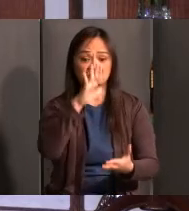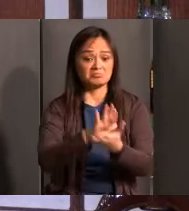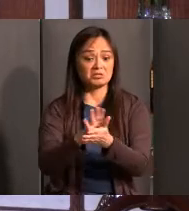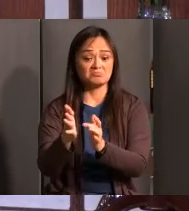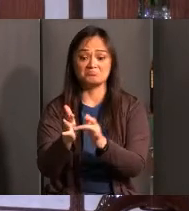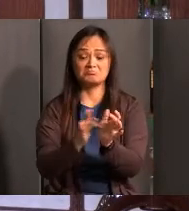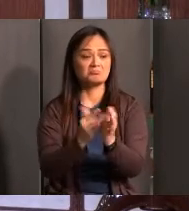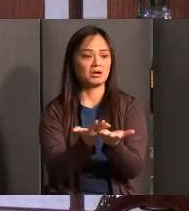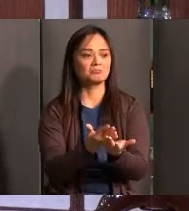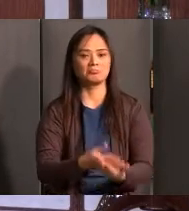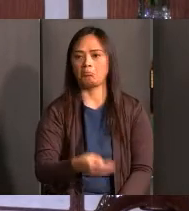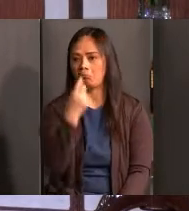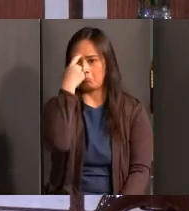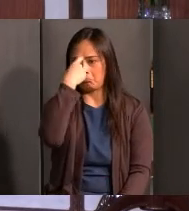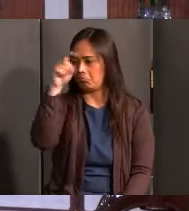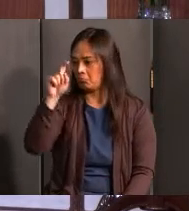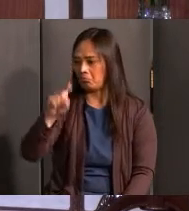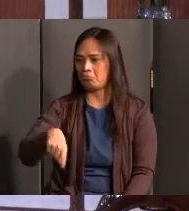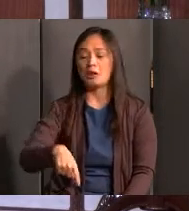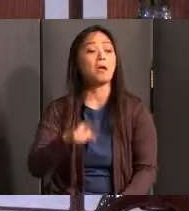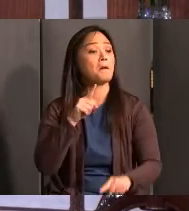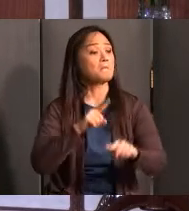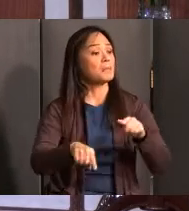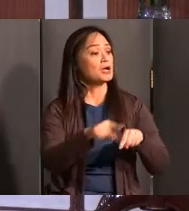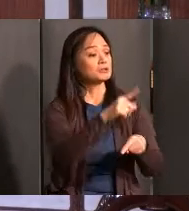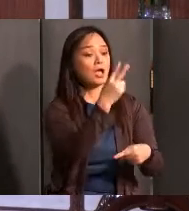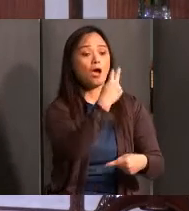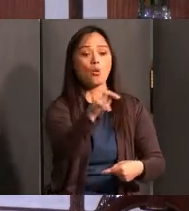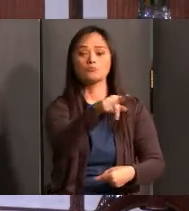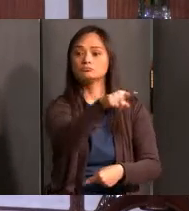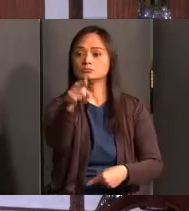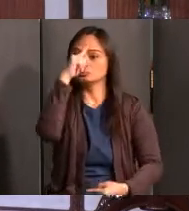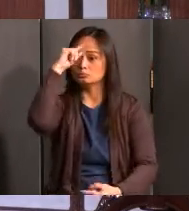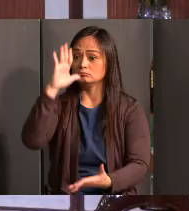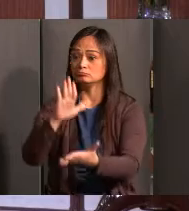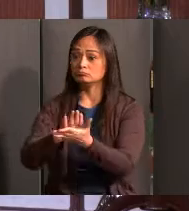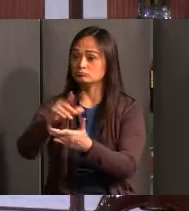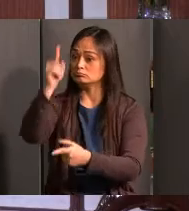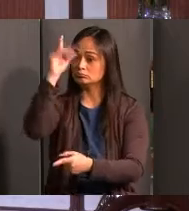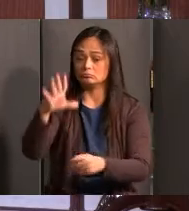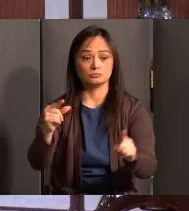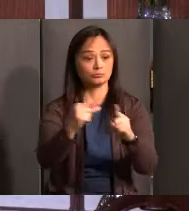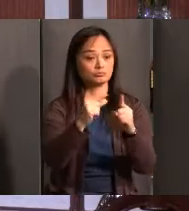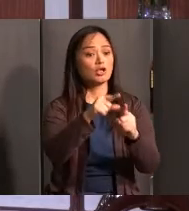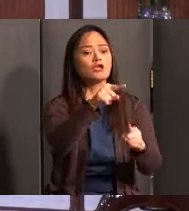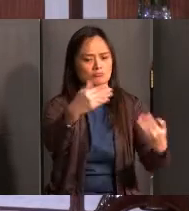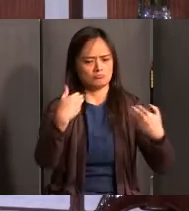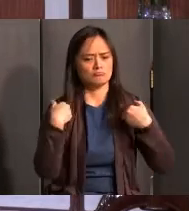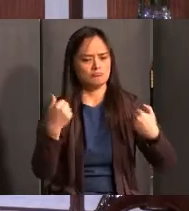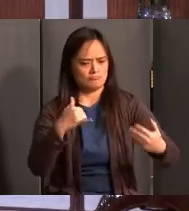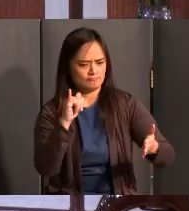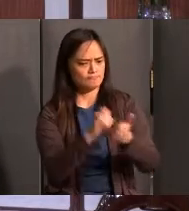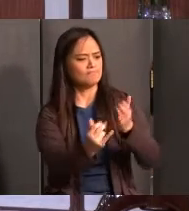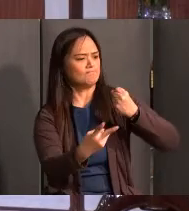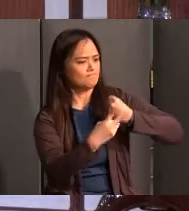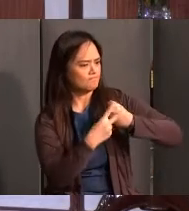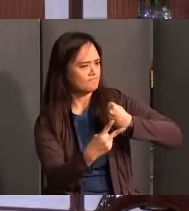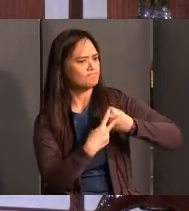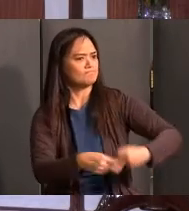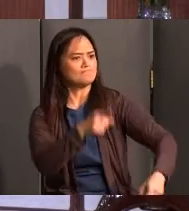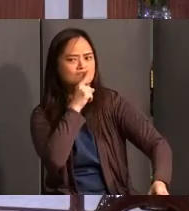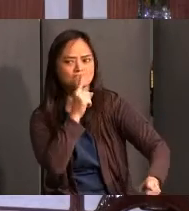yun. But when you believe His Word, you have not just that security, you have that assurance in